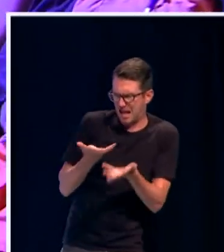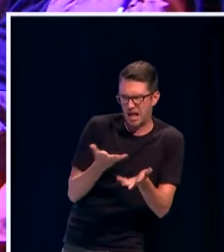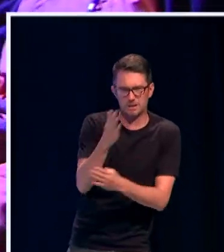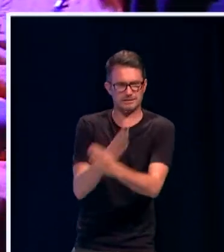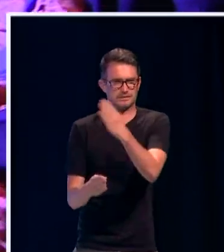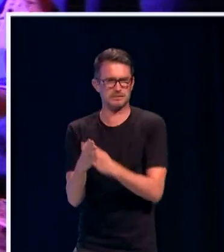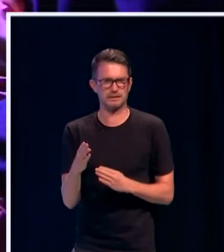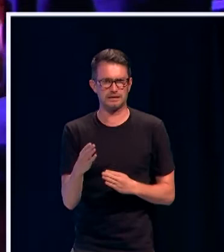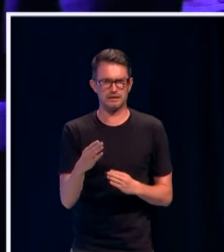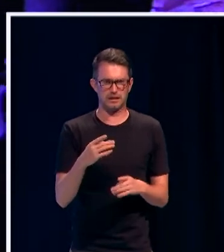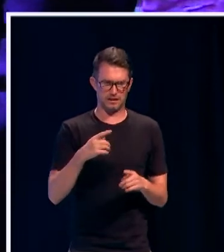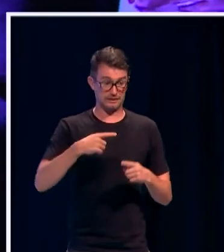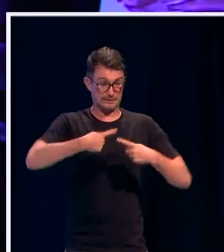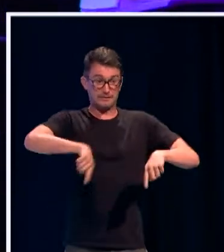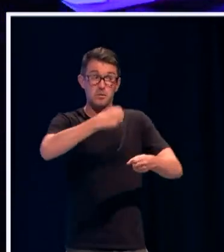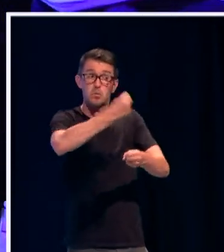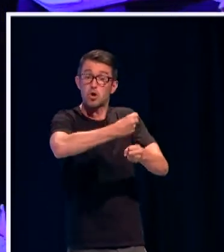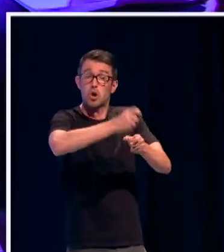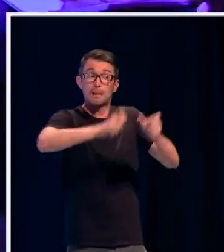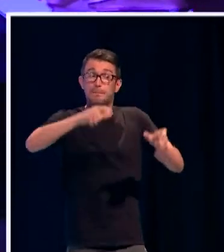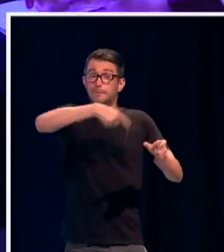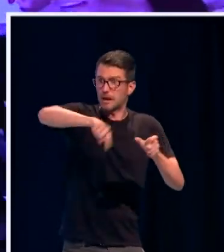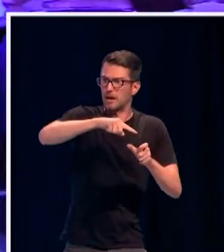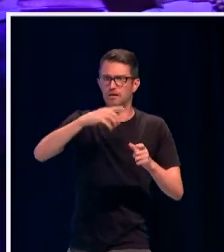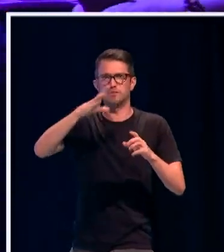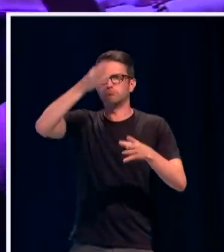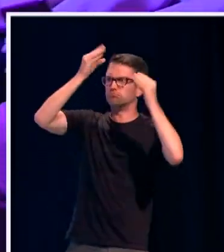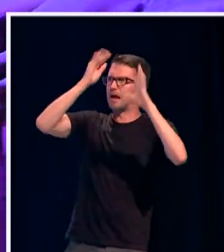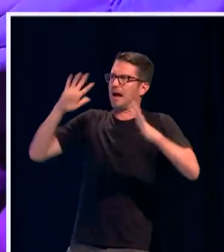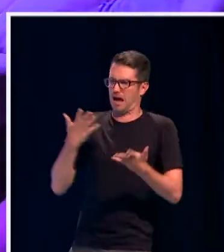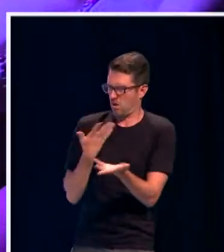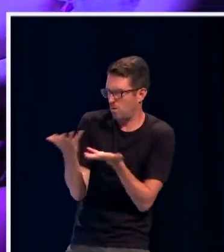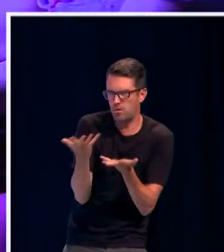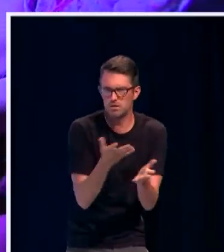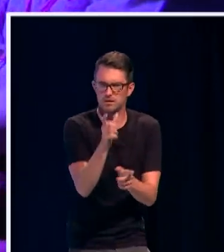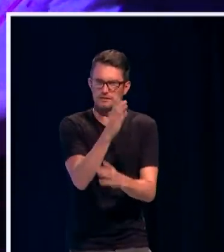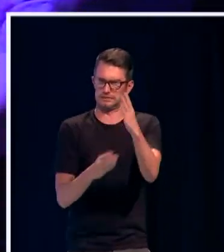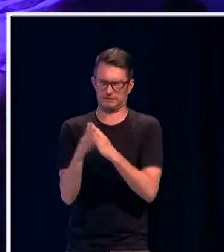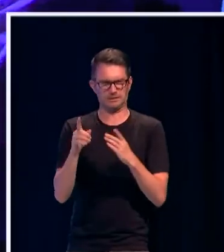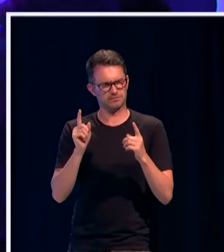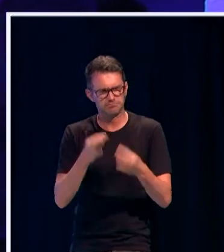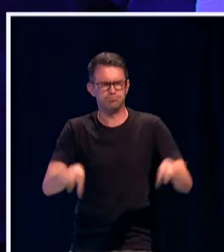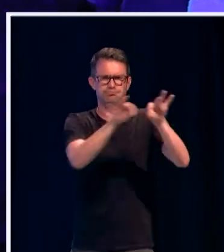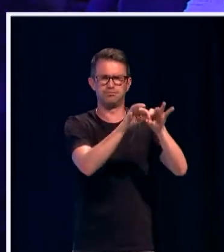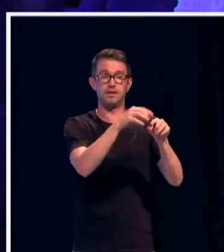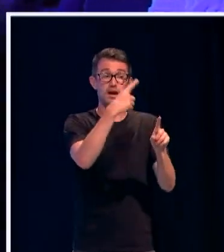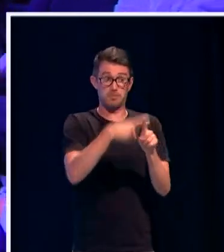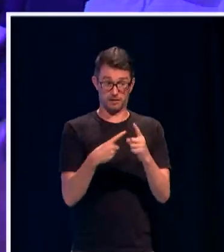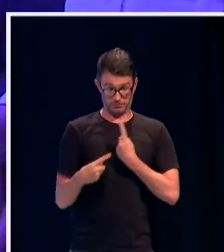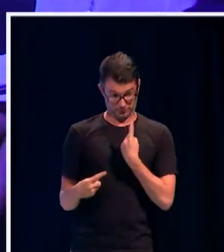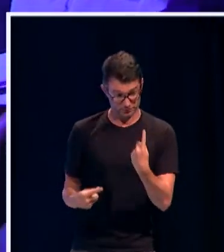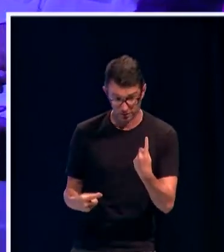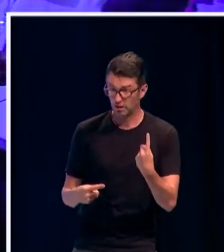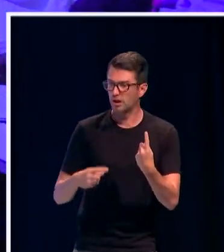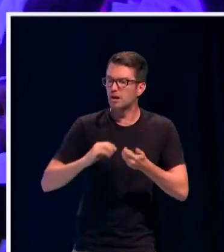not just by consultants, but importantly in partnership with local DPOs. This approach has become an